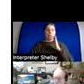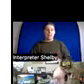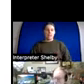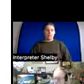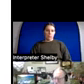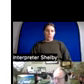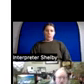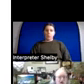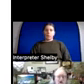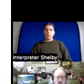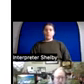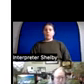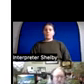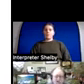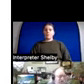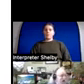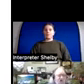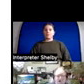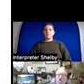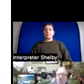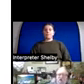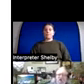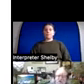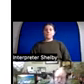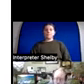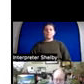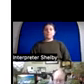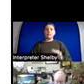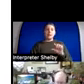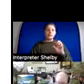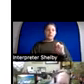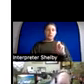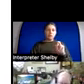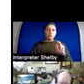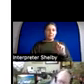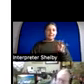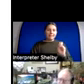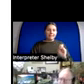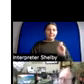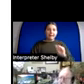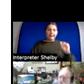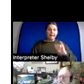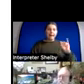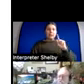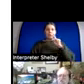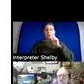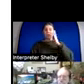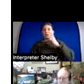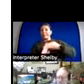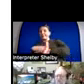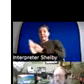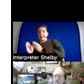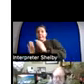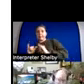regenerative ai applications are iterations on that concept what it doesn't have for example is things